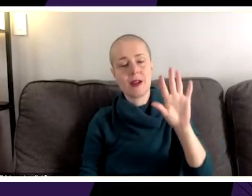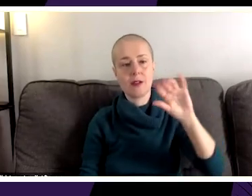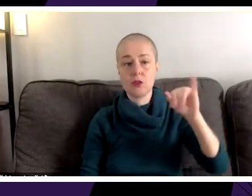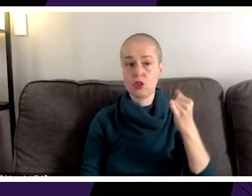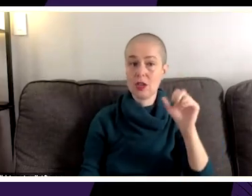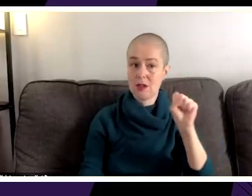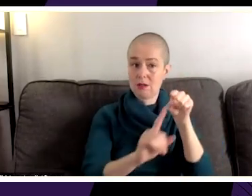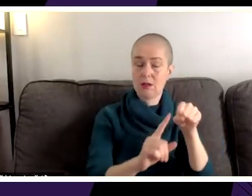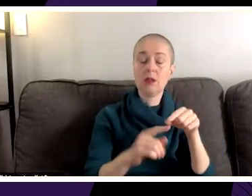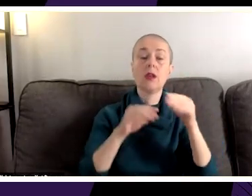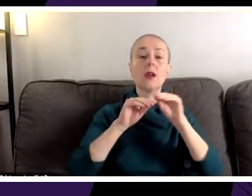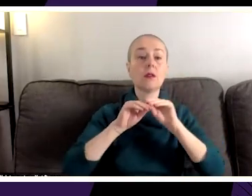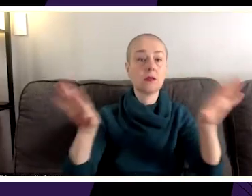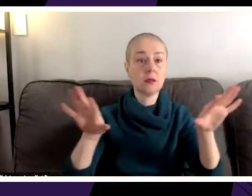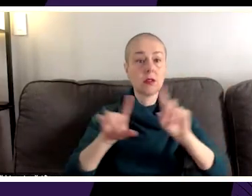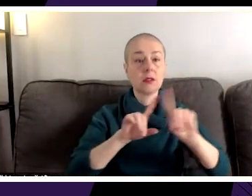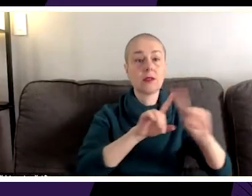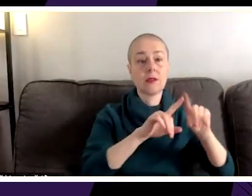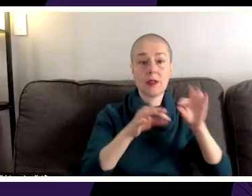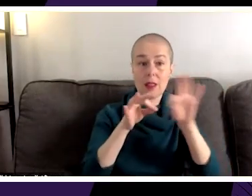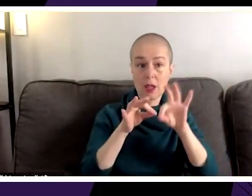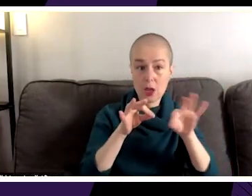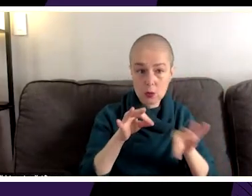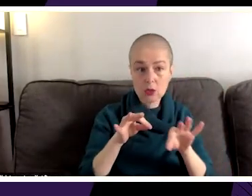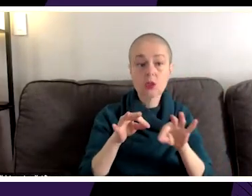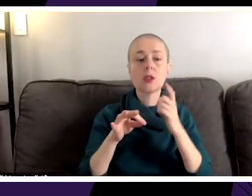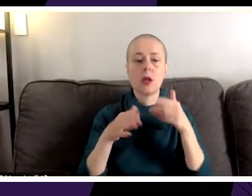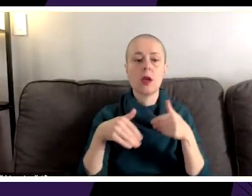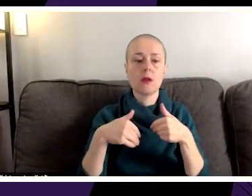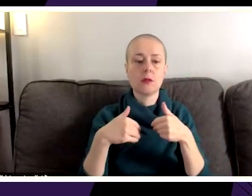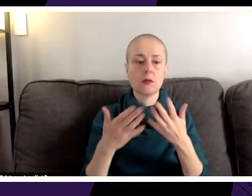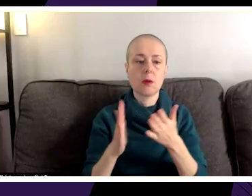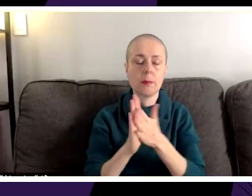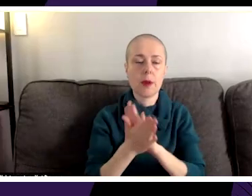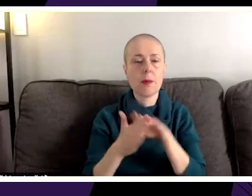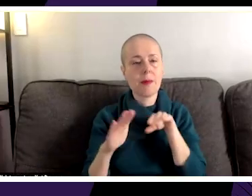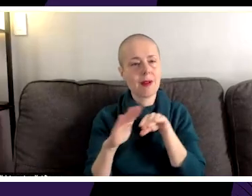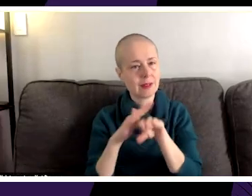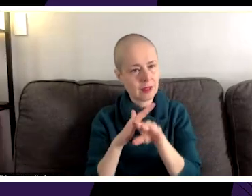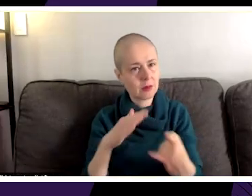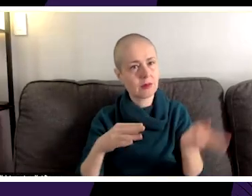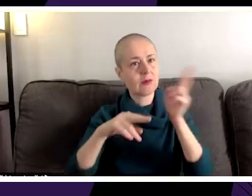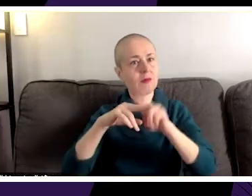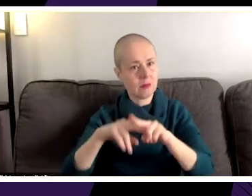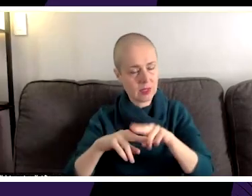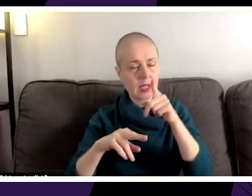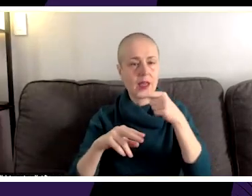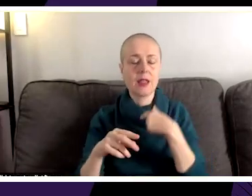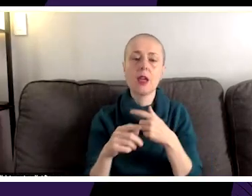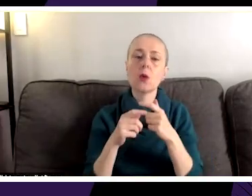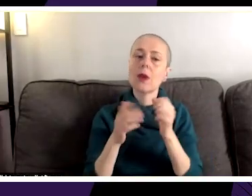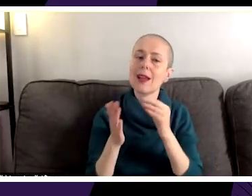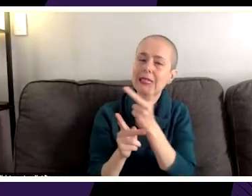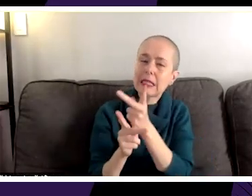accessible across languages by automatically tracking and flagging outdated translations and helping contributors keep